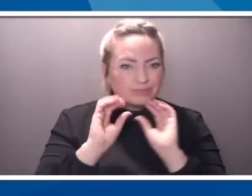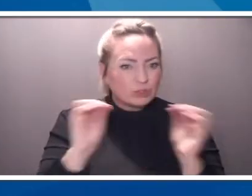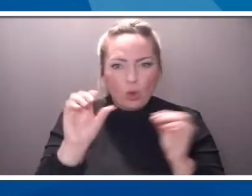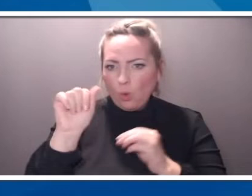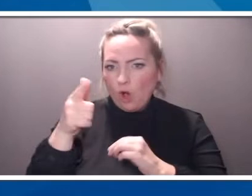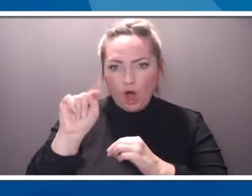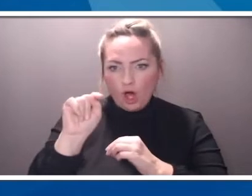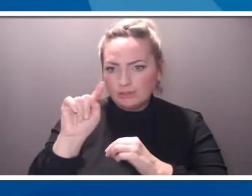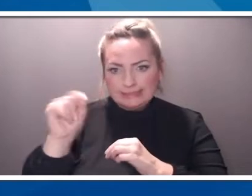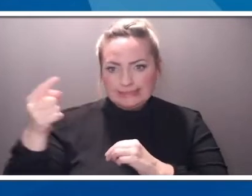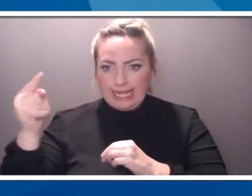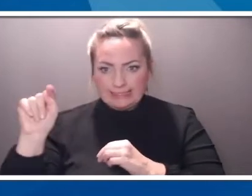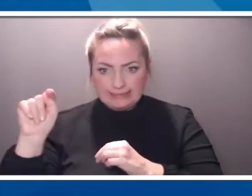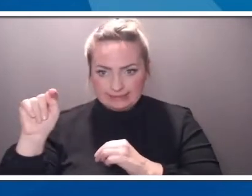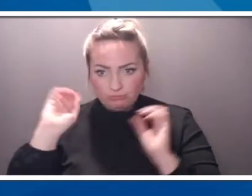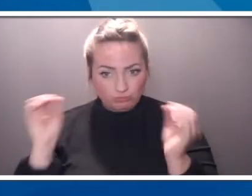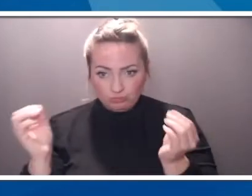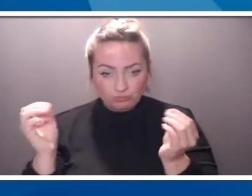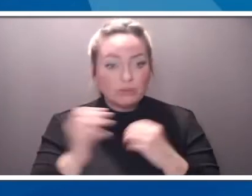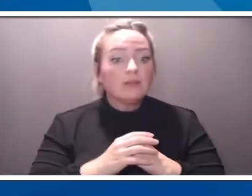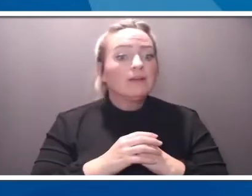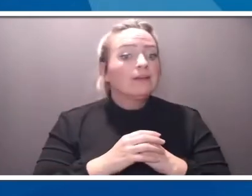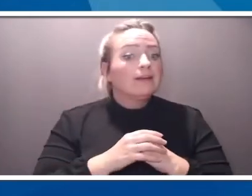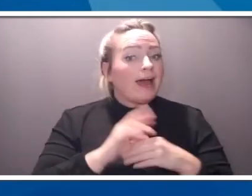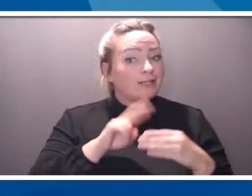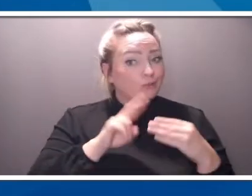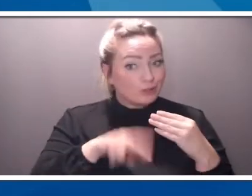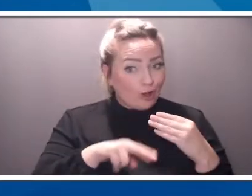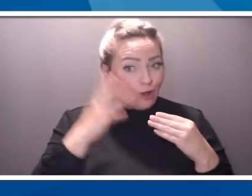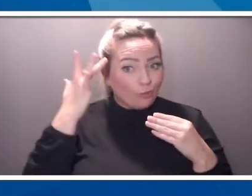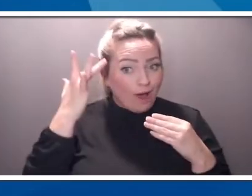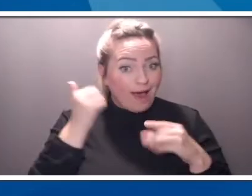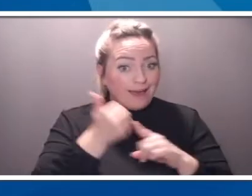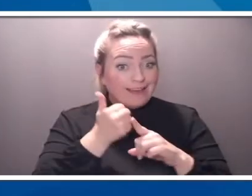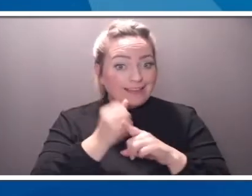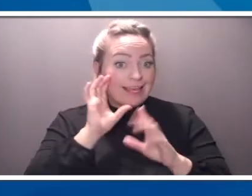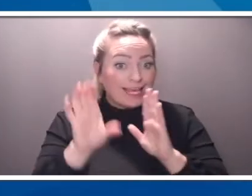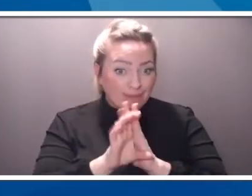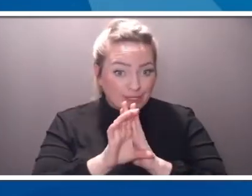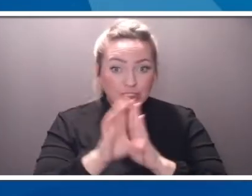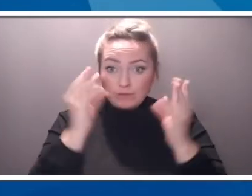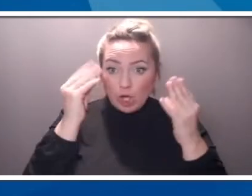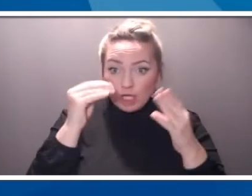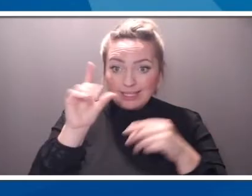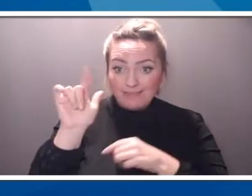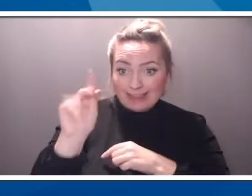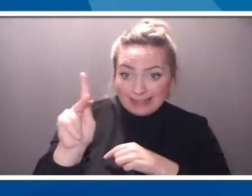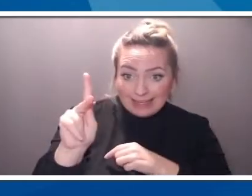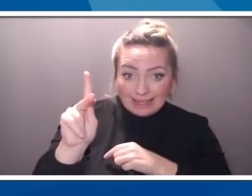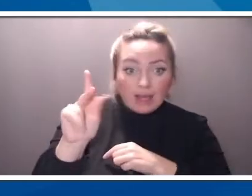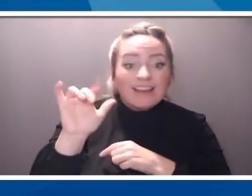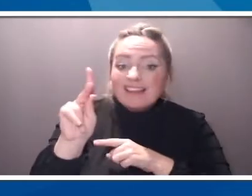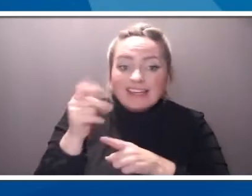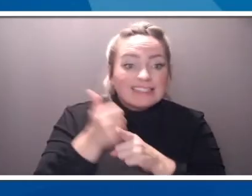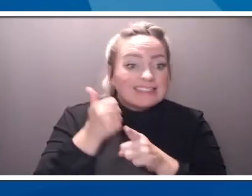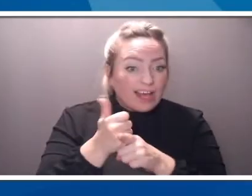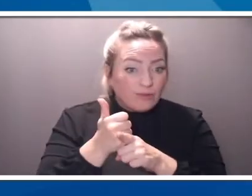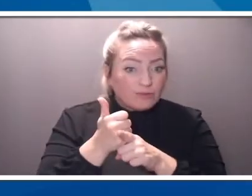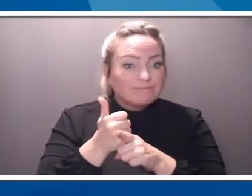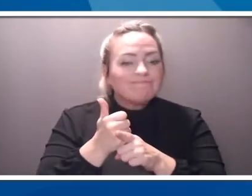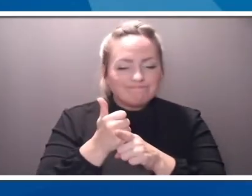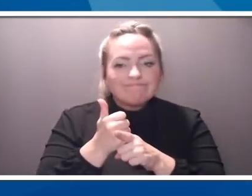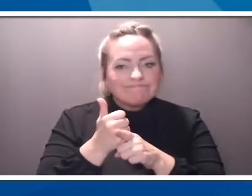because it's an image and there's no alt text as such. As a result, because the image is the content of the